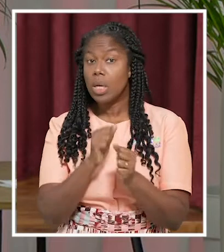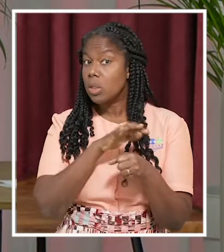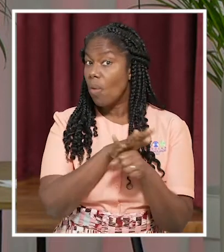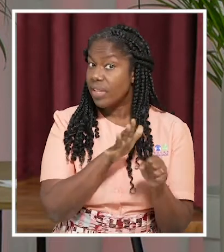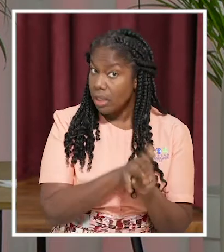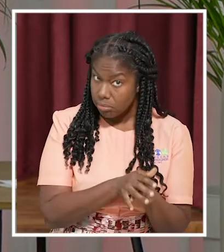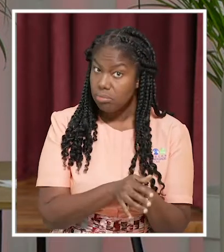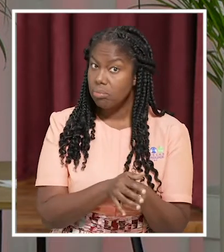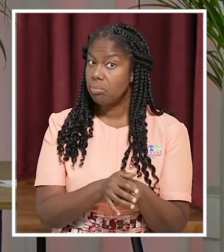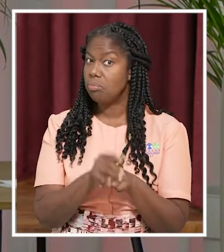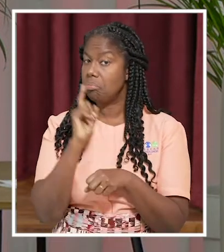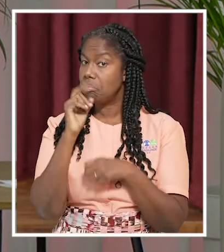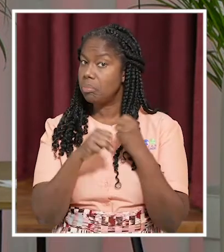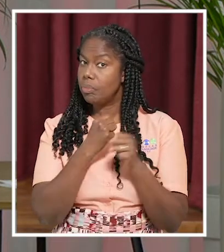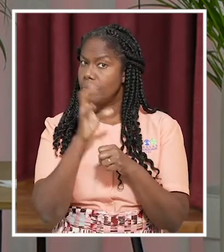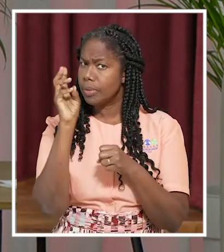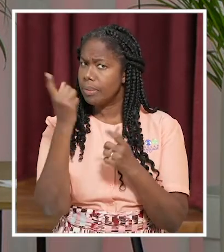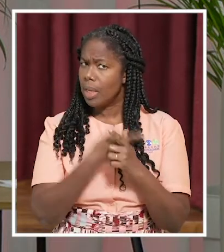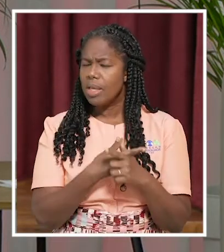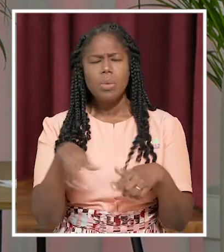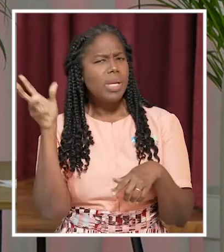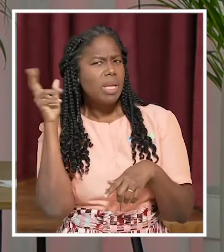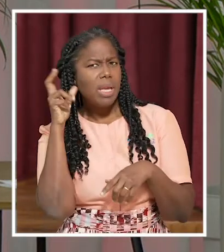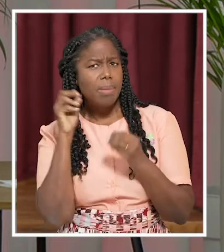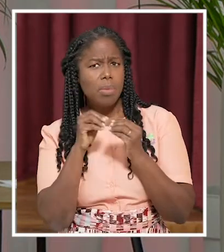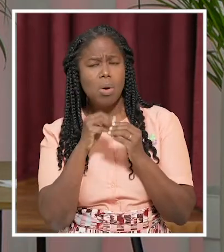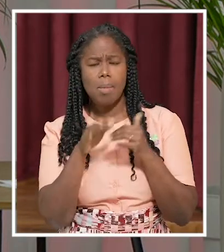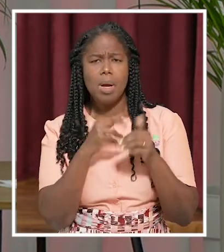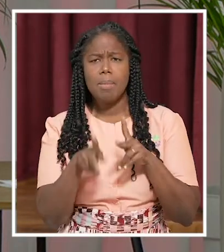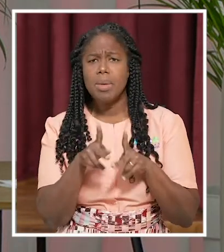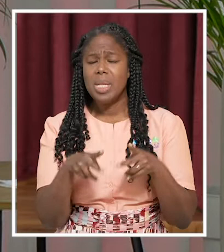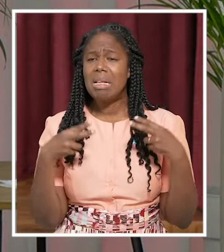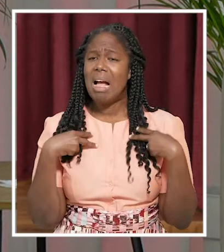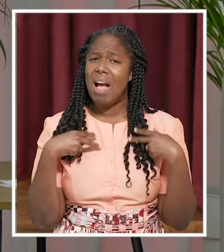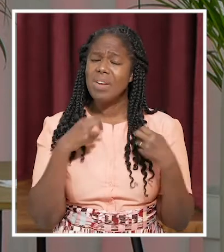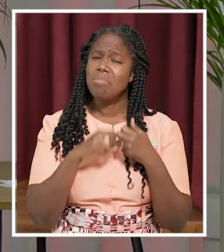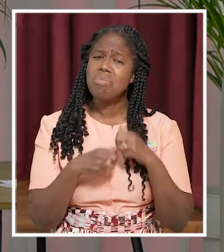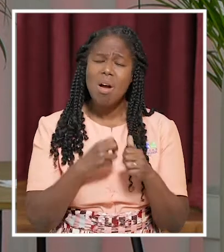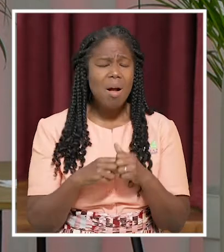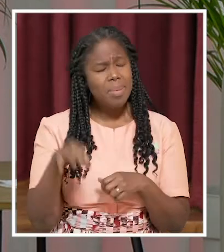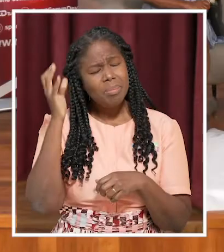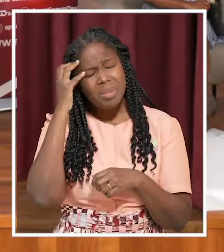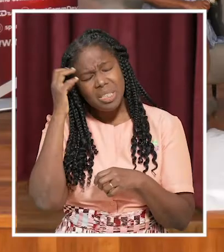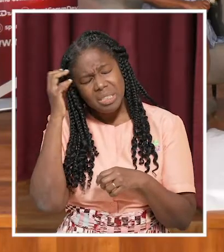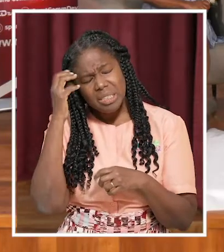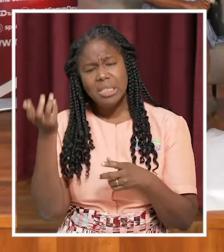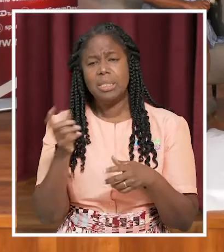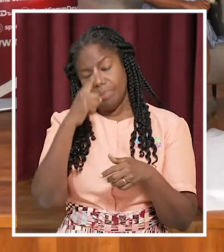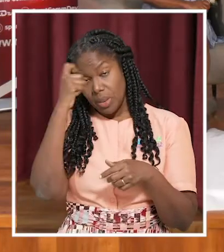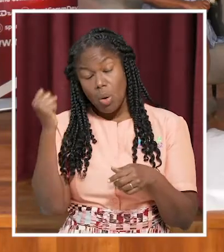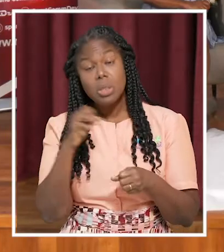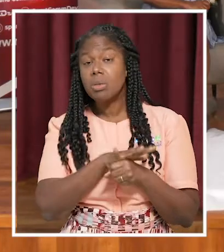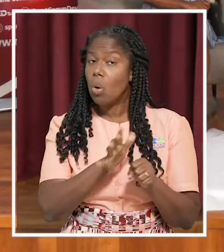a lot of people suffering from mental health issues as a result of the pandemic. So, Doc, let me start with you in terms of